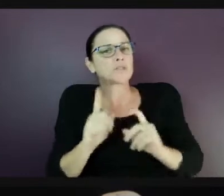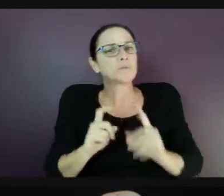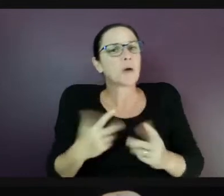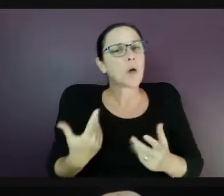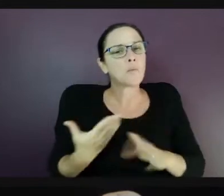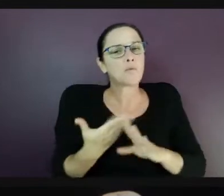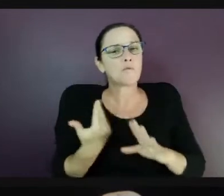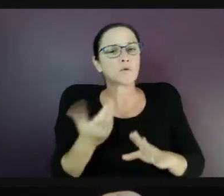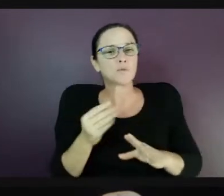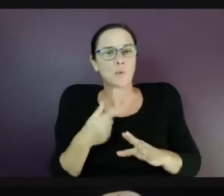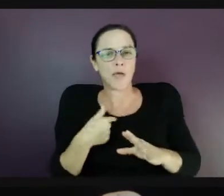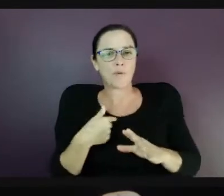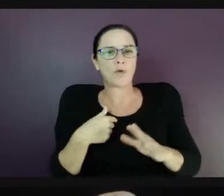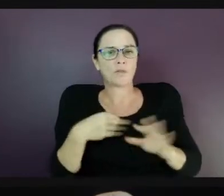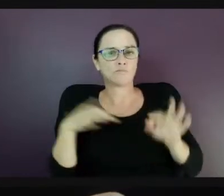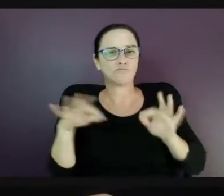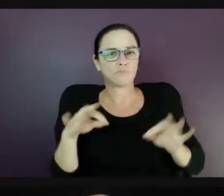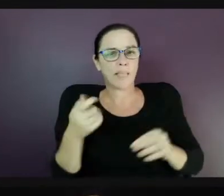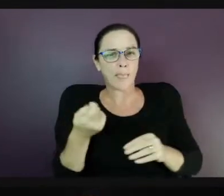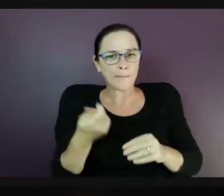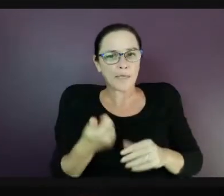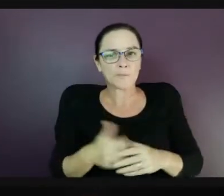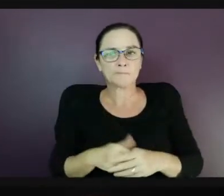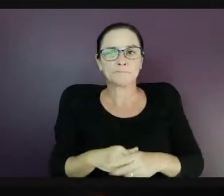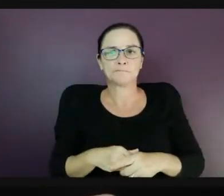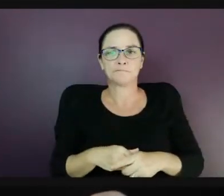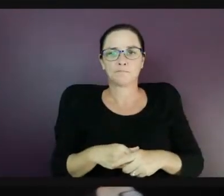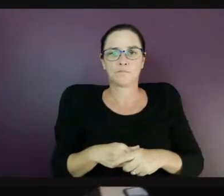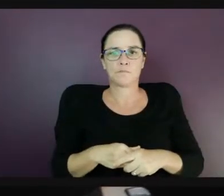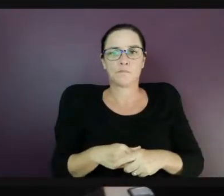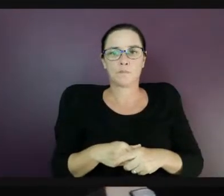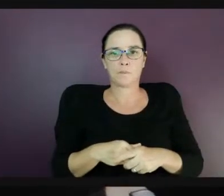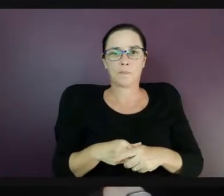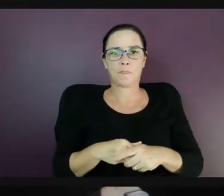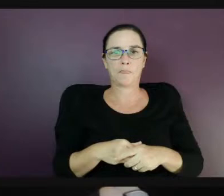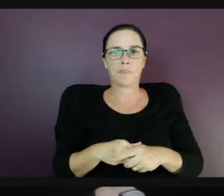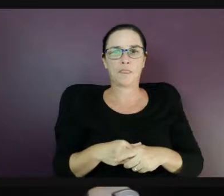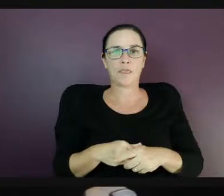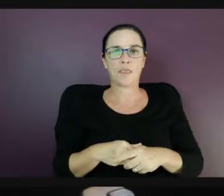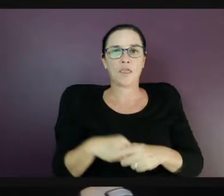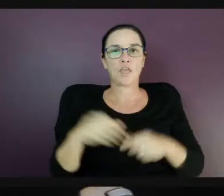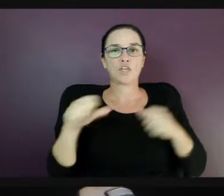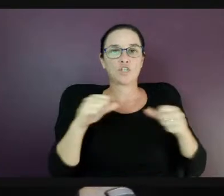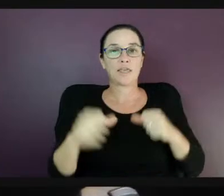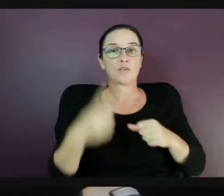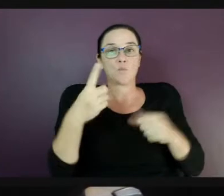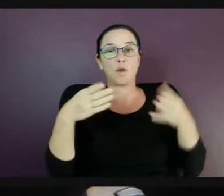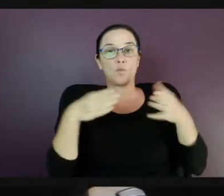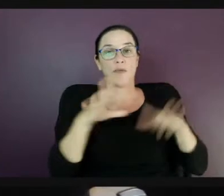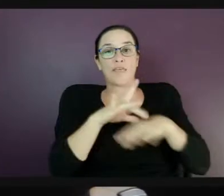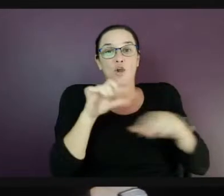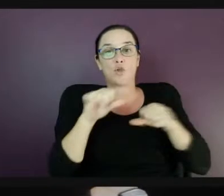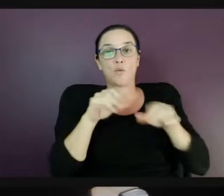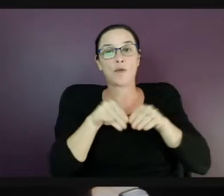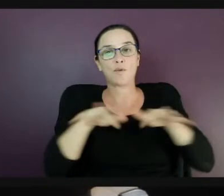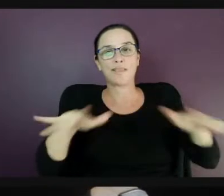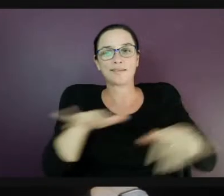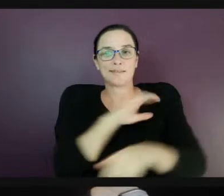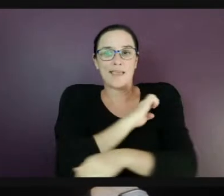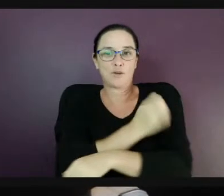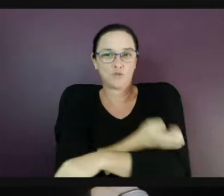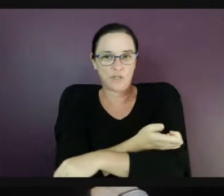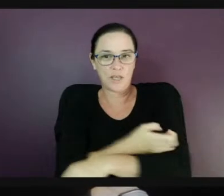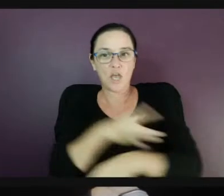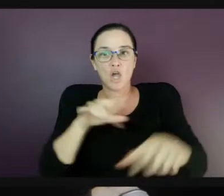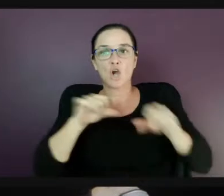So I'll highlight a little bit of that here. So, okay. Shaking is just one way that an earthquake releases energy.